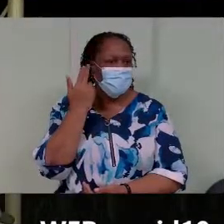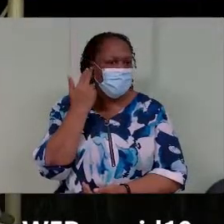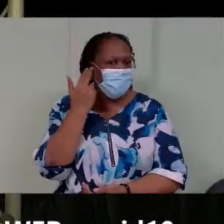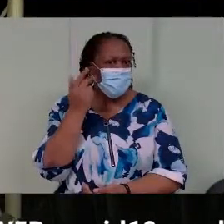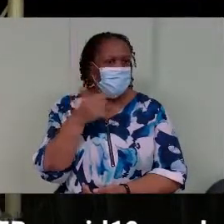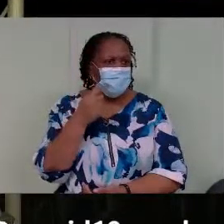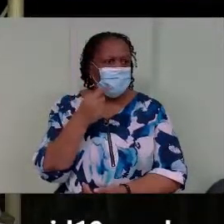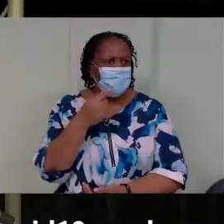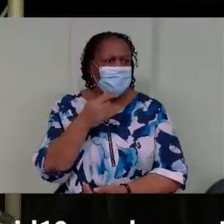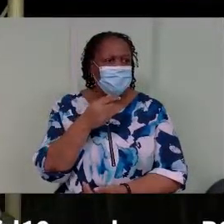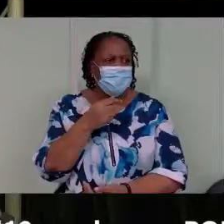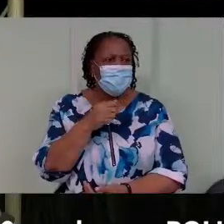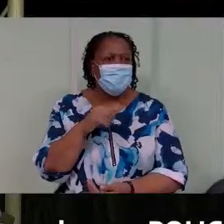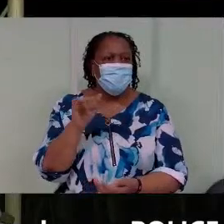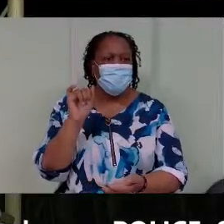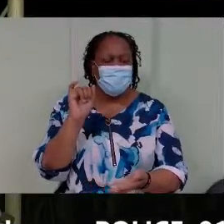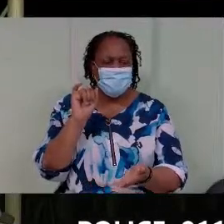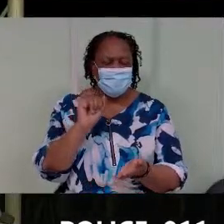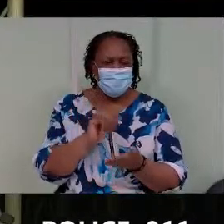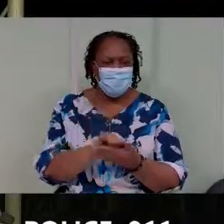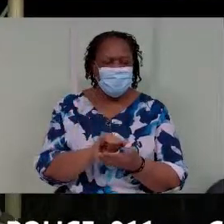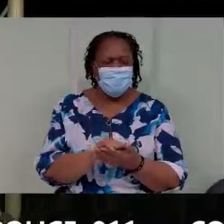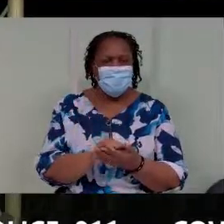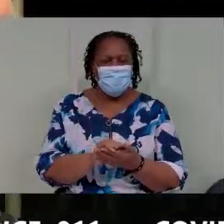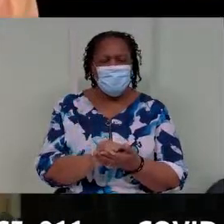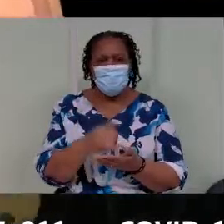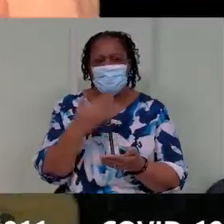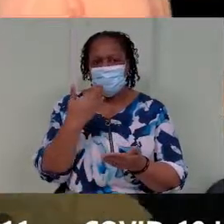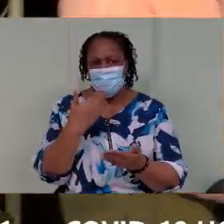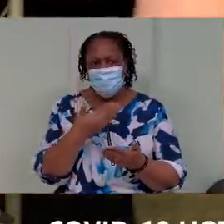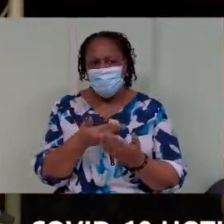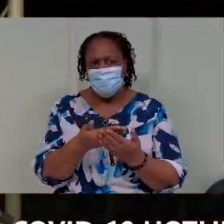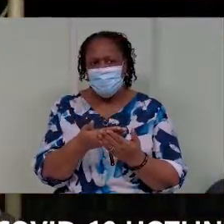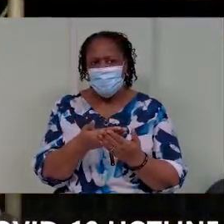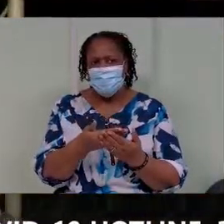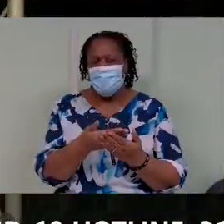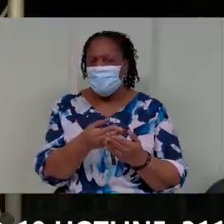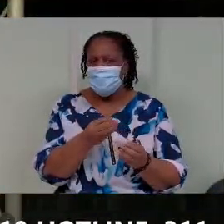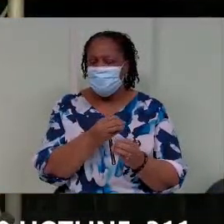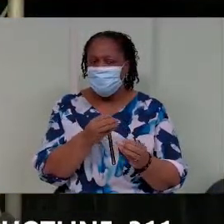exercises. Dr. Wilkinson.